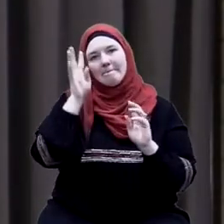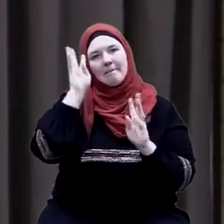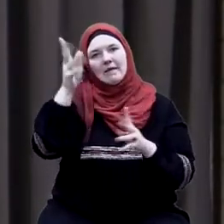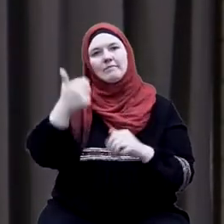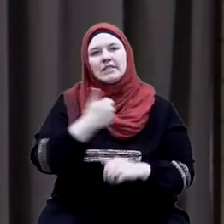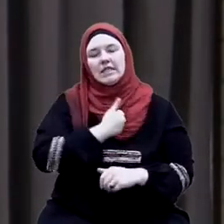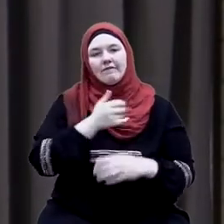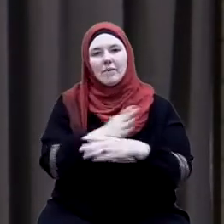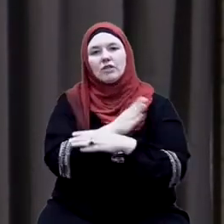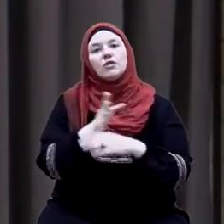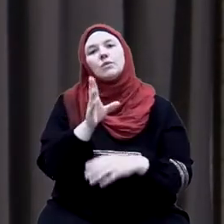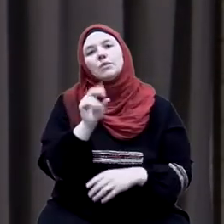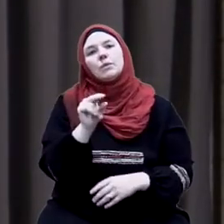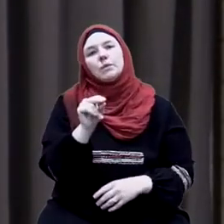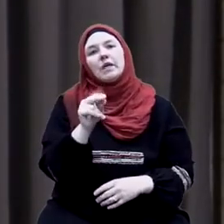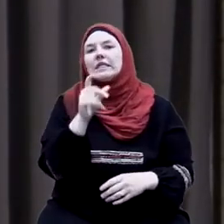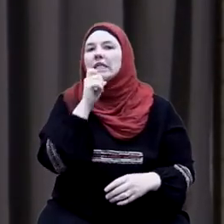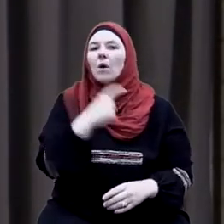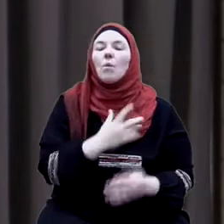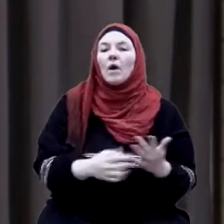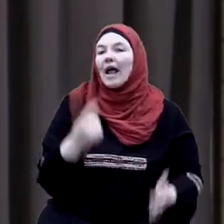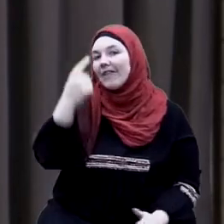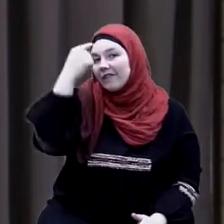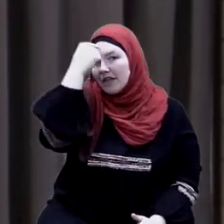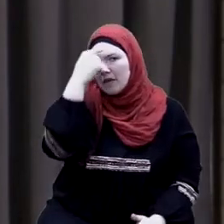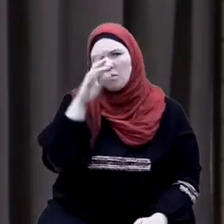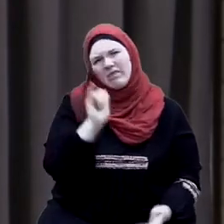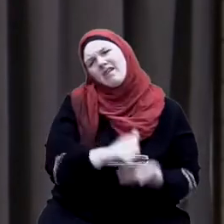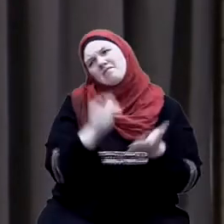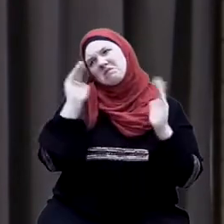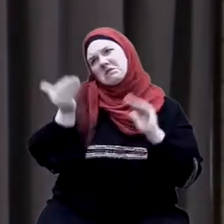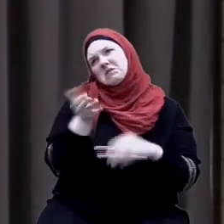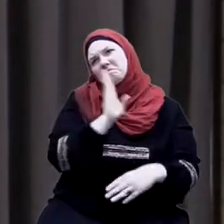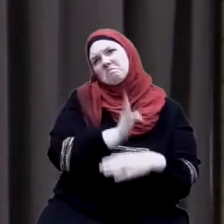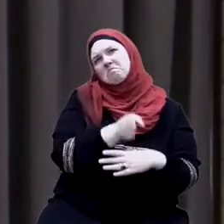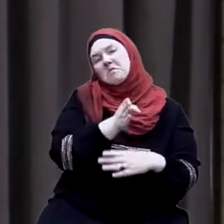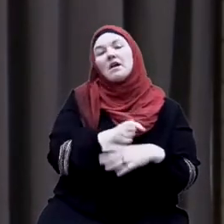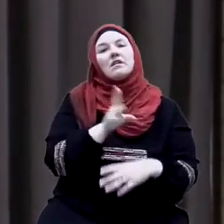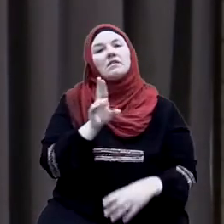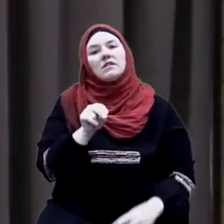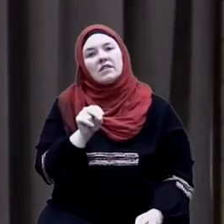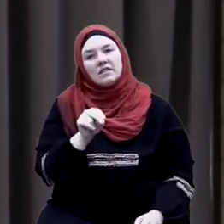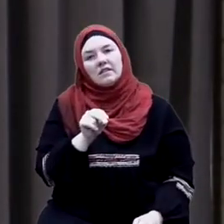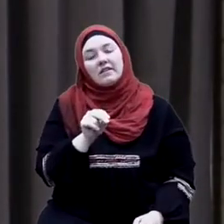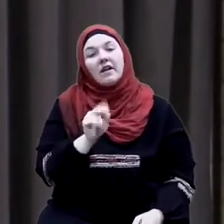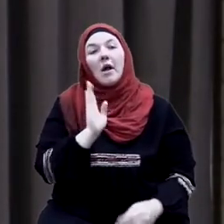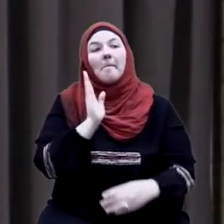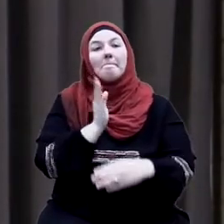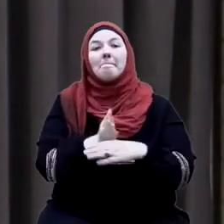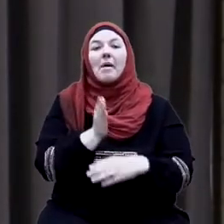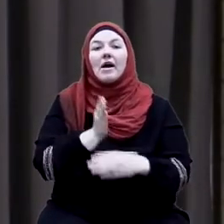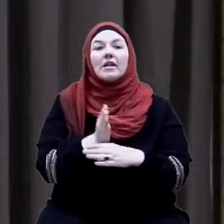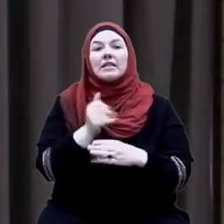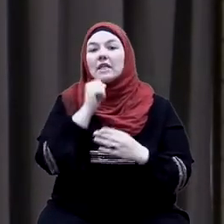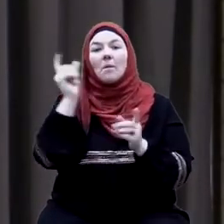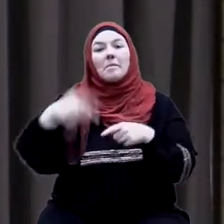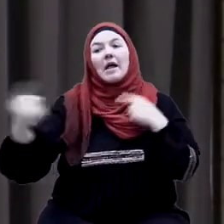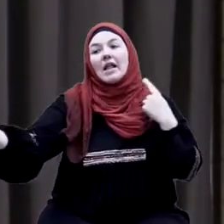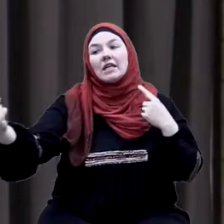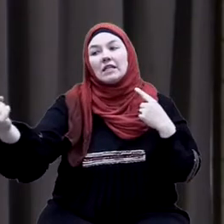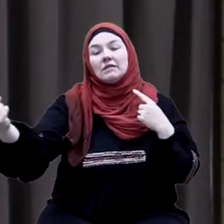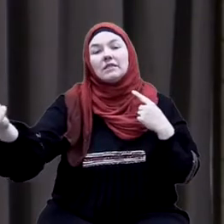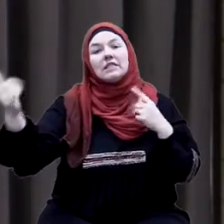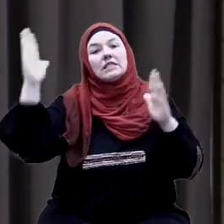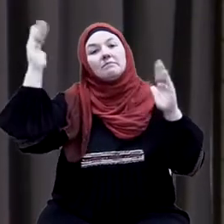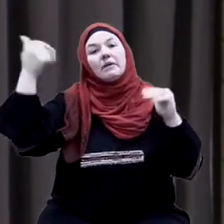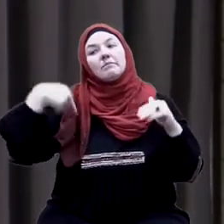moderation. Moderation is not what I think moderation is. Neither is moderation what my enemies expect me